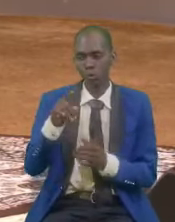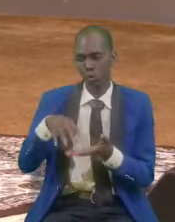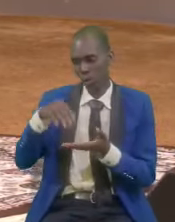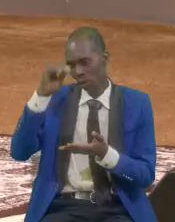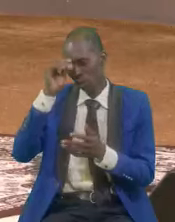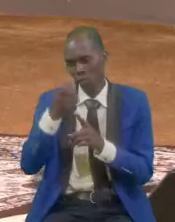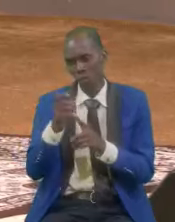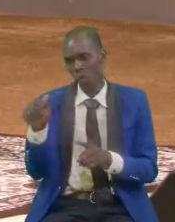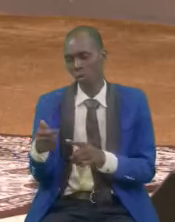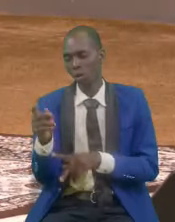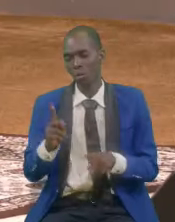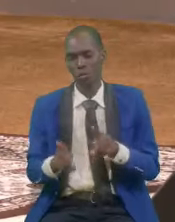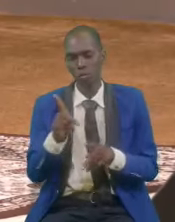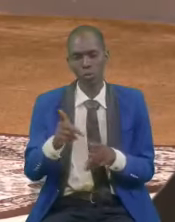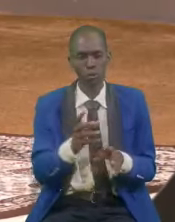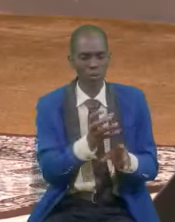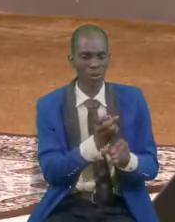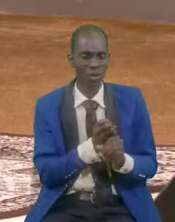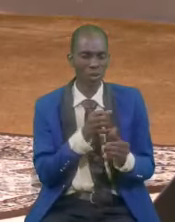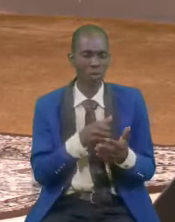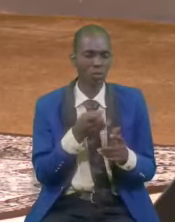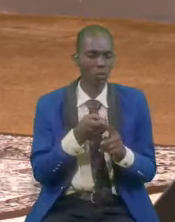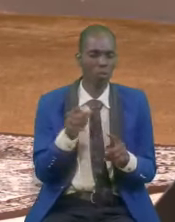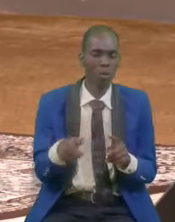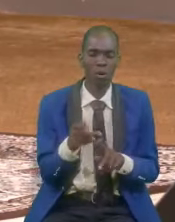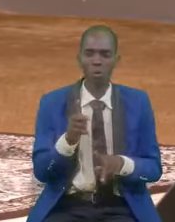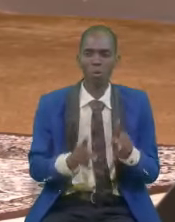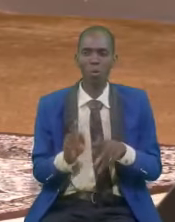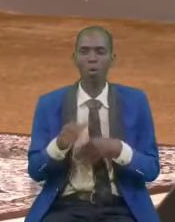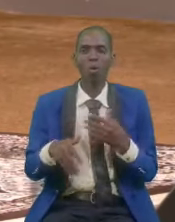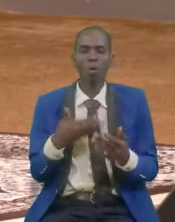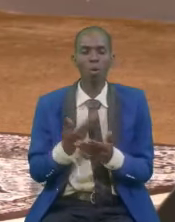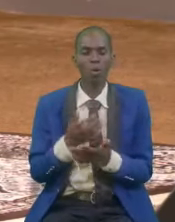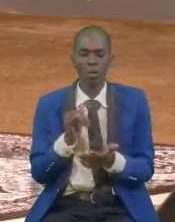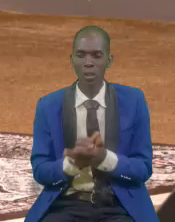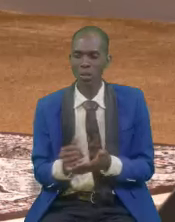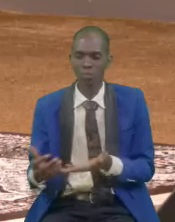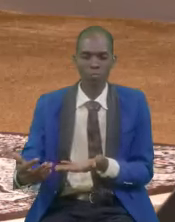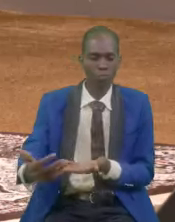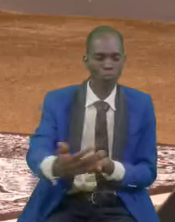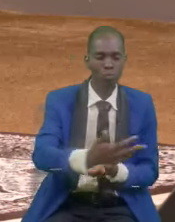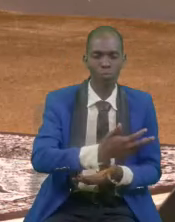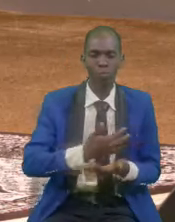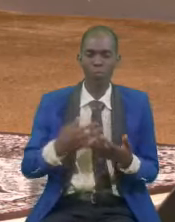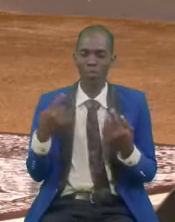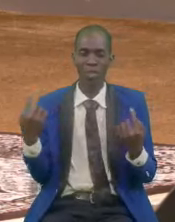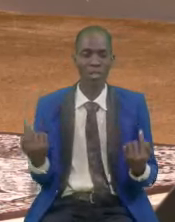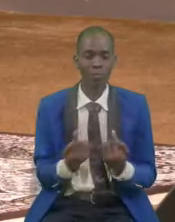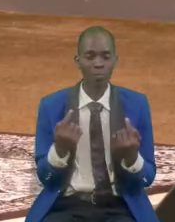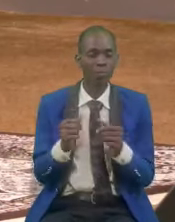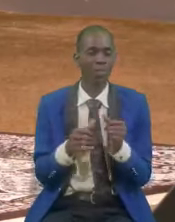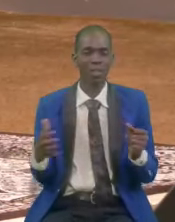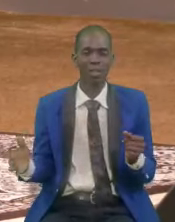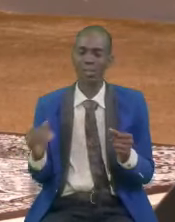You collect from other people. All those collected iniquities, everything